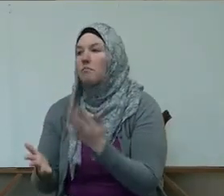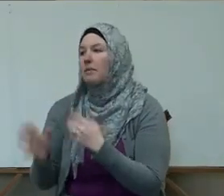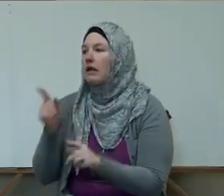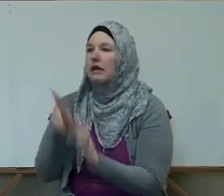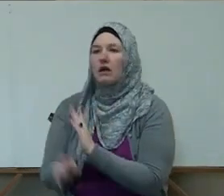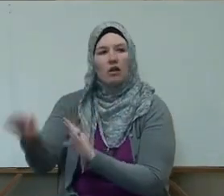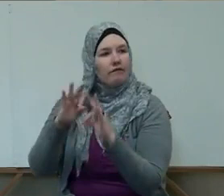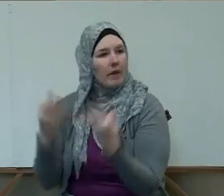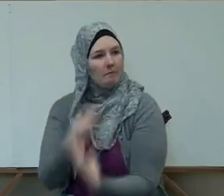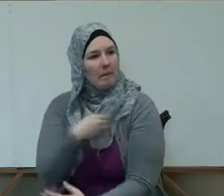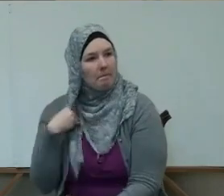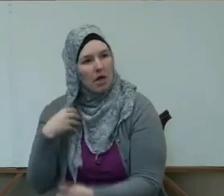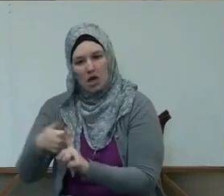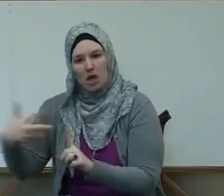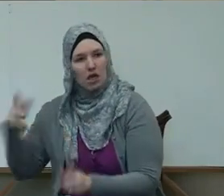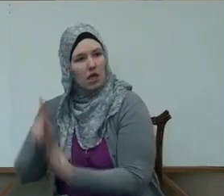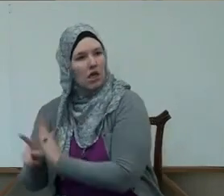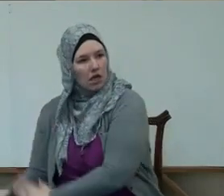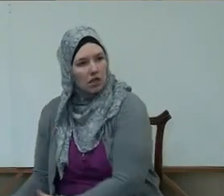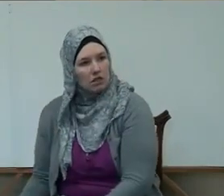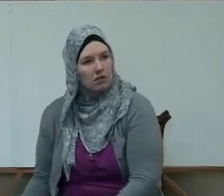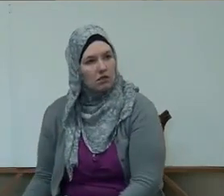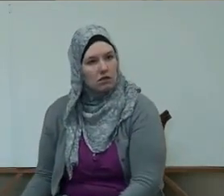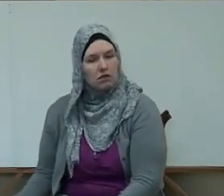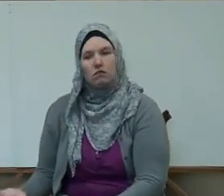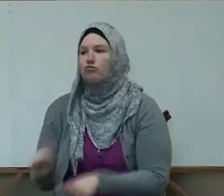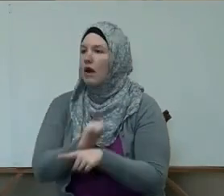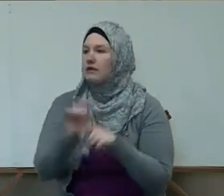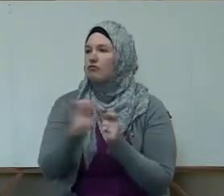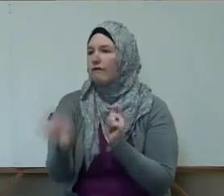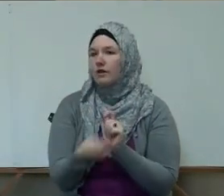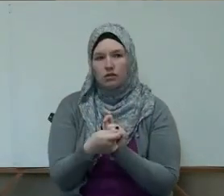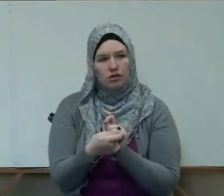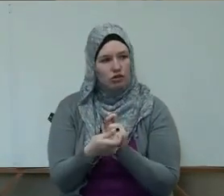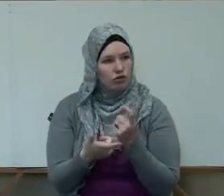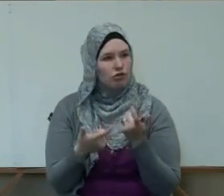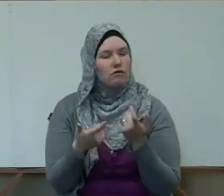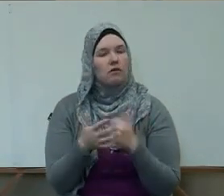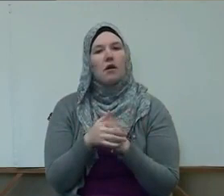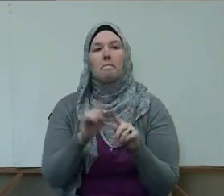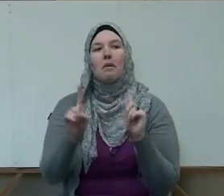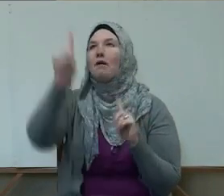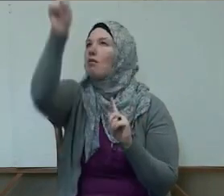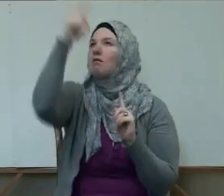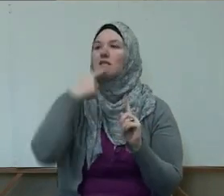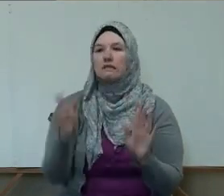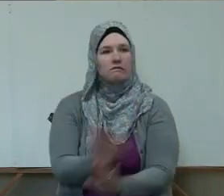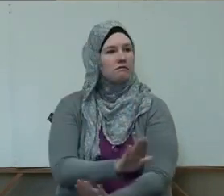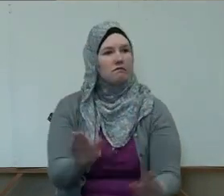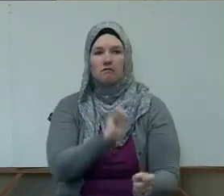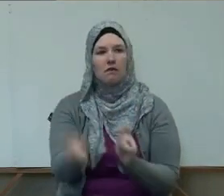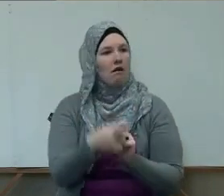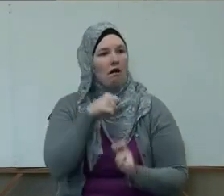family, people used to exercise revenge as a way of retribution. But Allah says, no